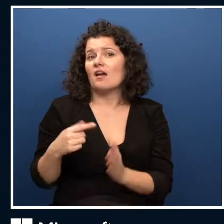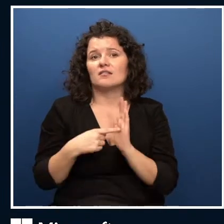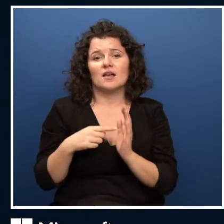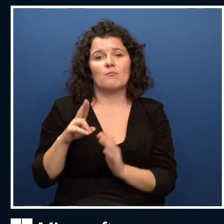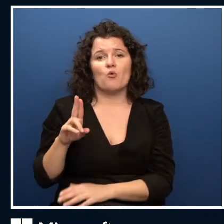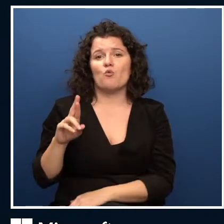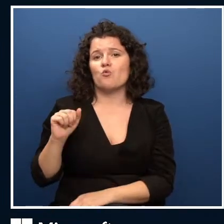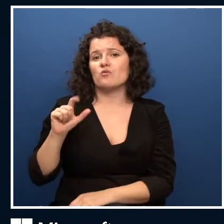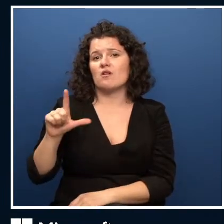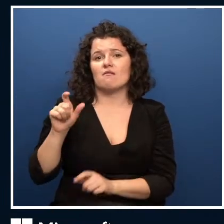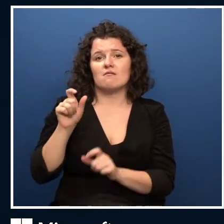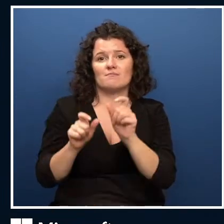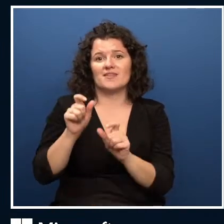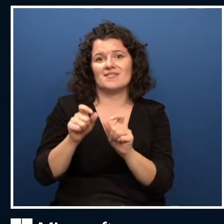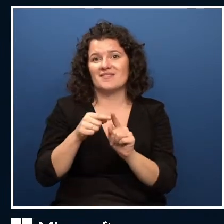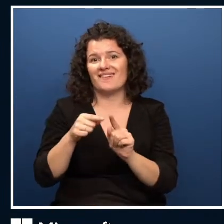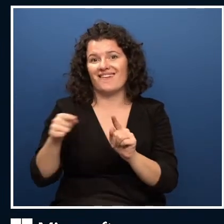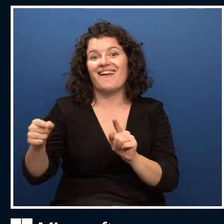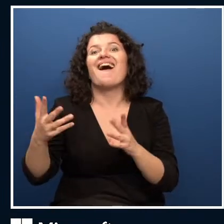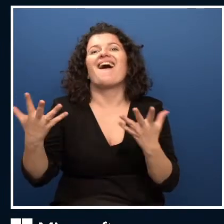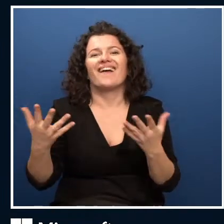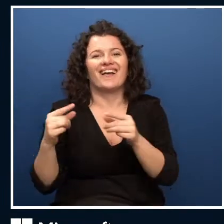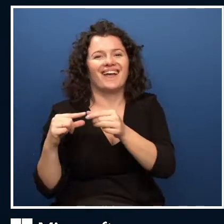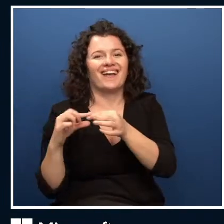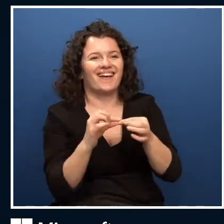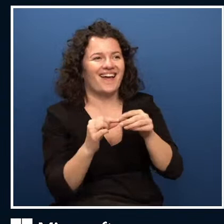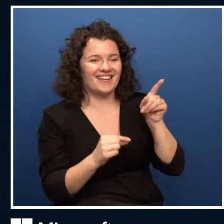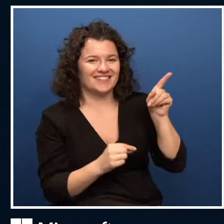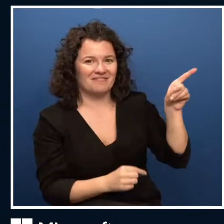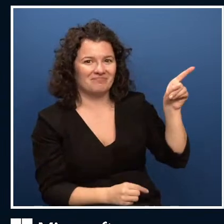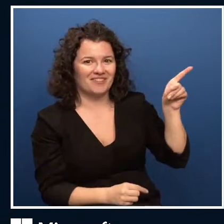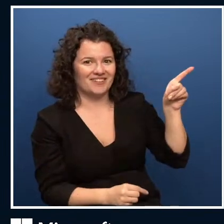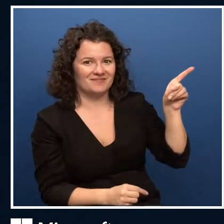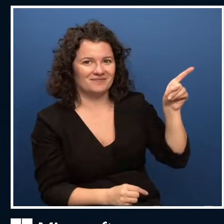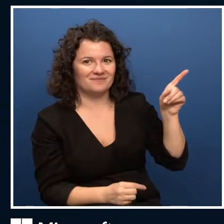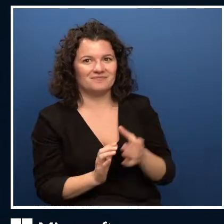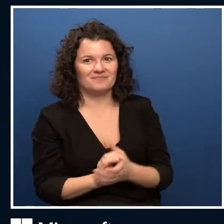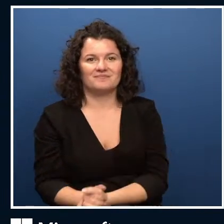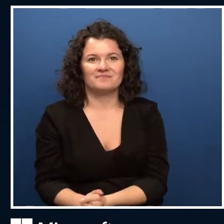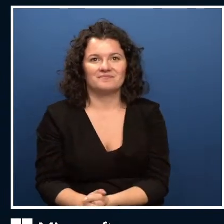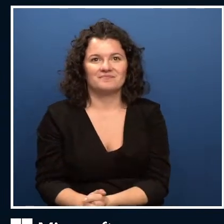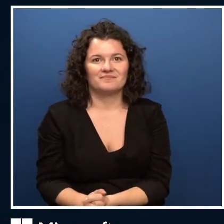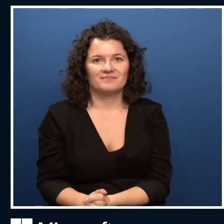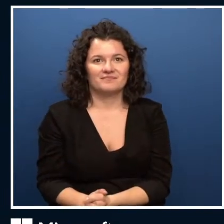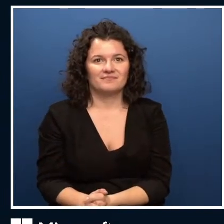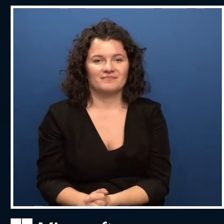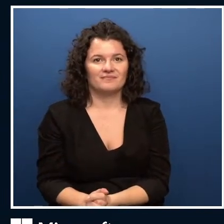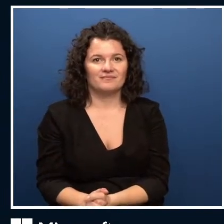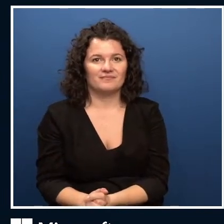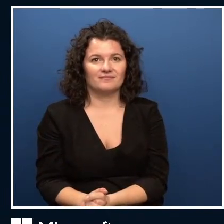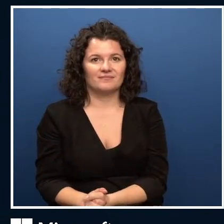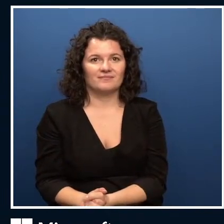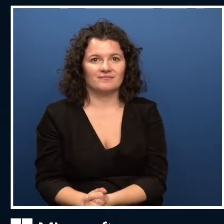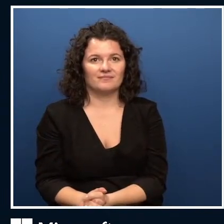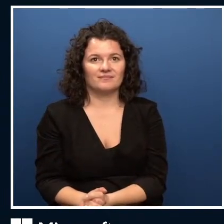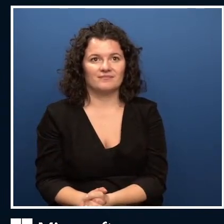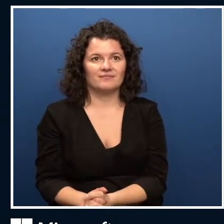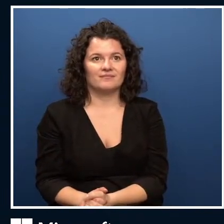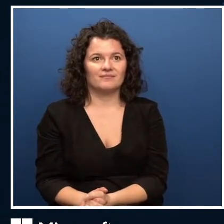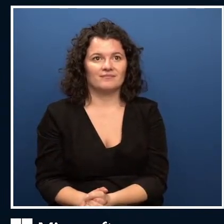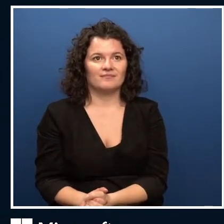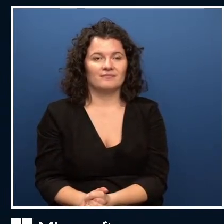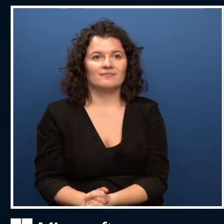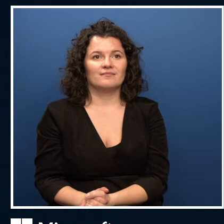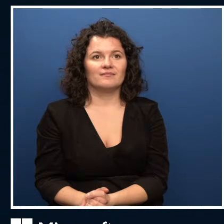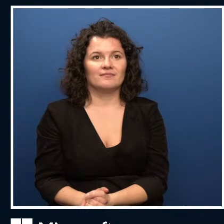this bias. Or the sensitive feature itself may not be predictive of a label. And